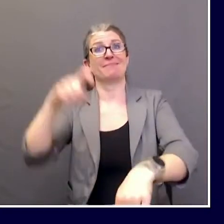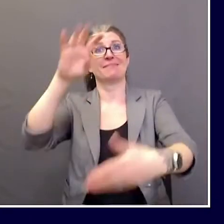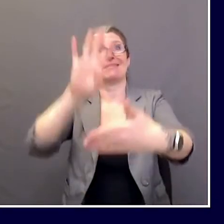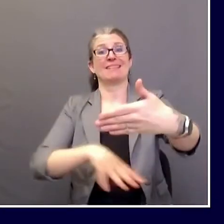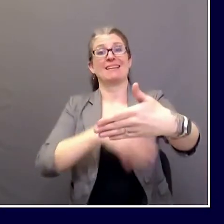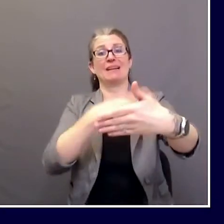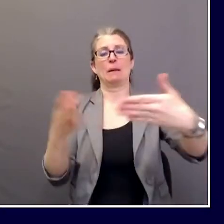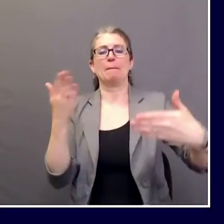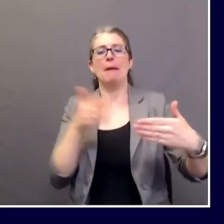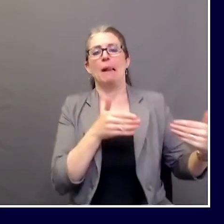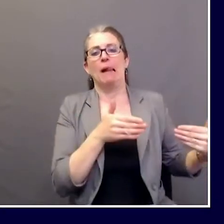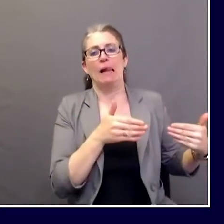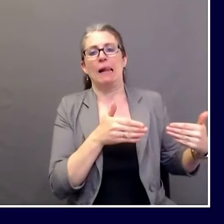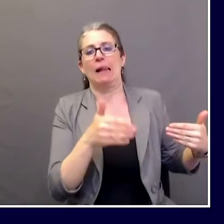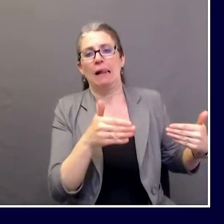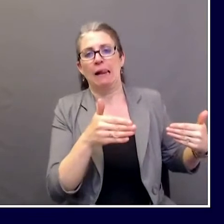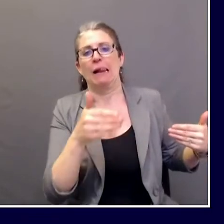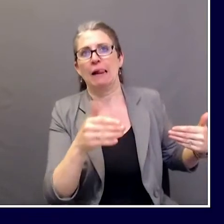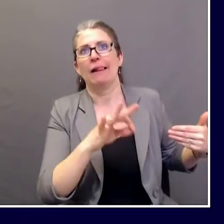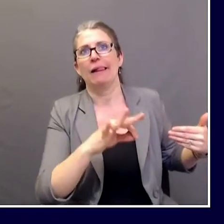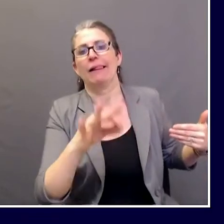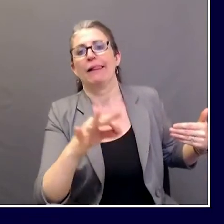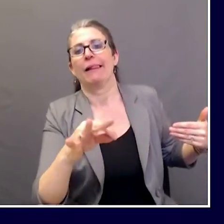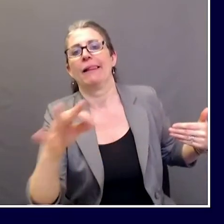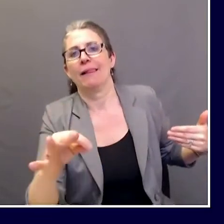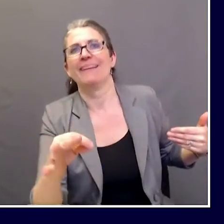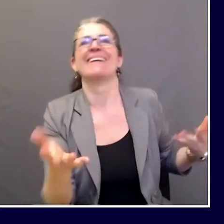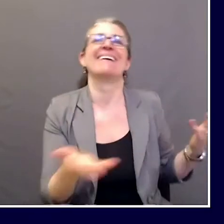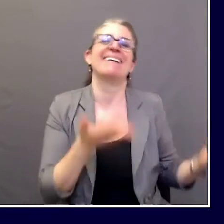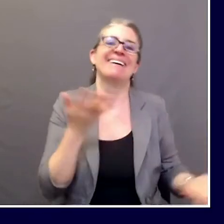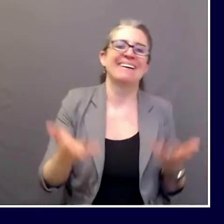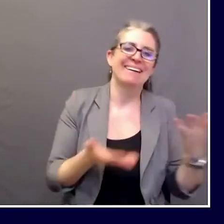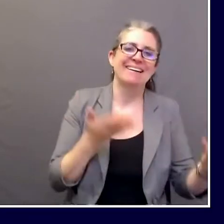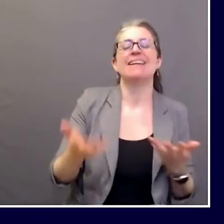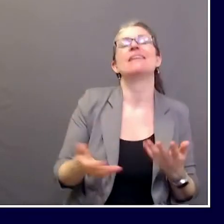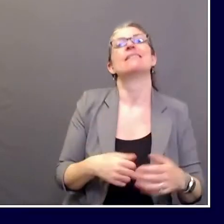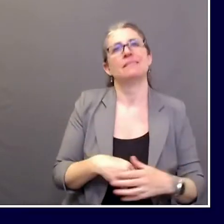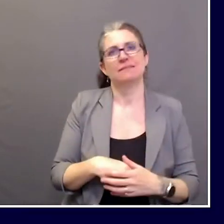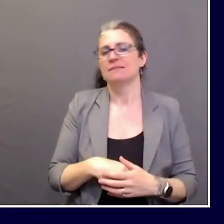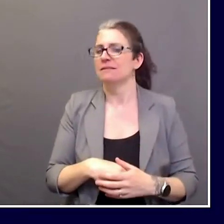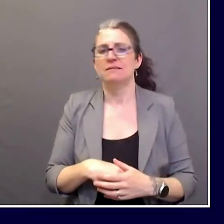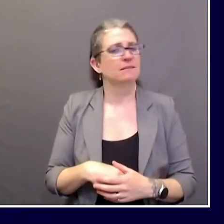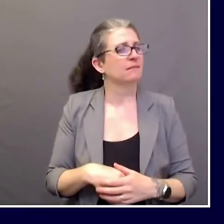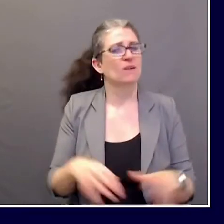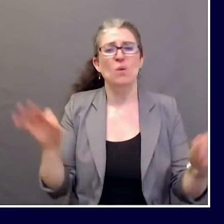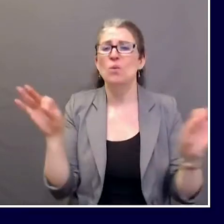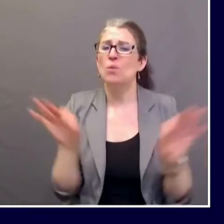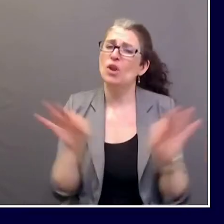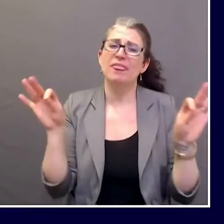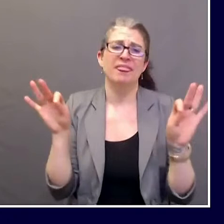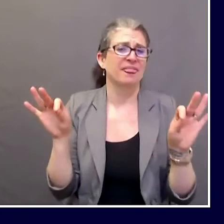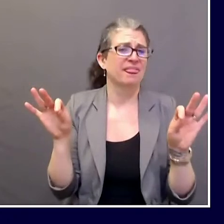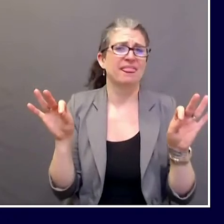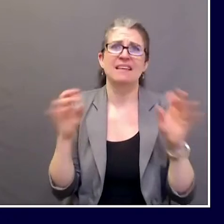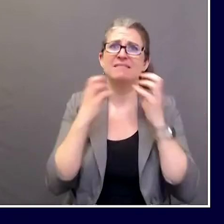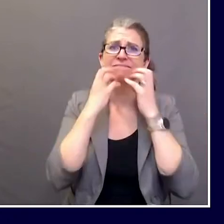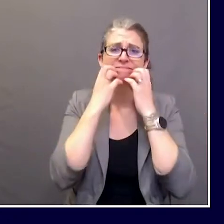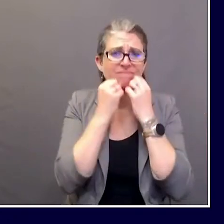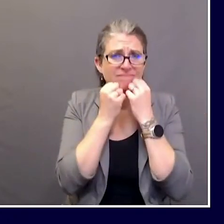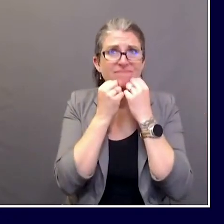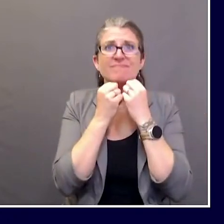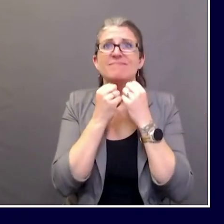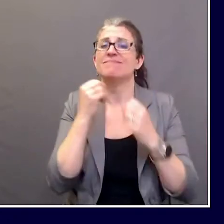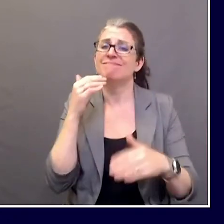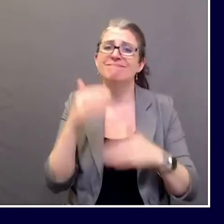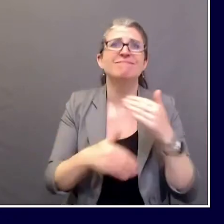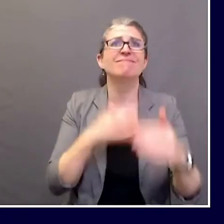but it's worth it. And with federal partners like the folks from FEMA and the US CDC, whom I got to meet at the mobile